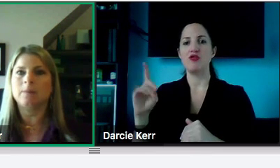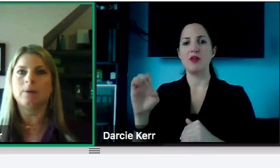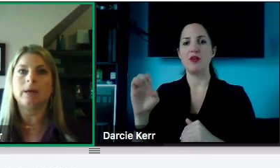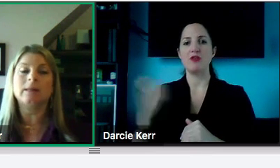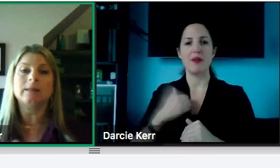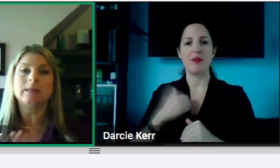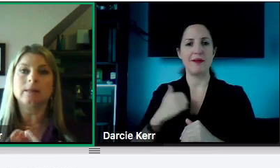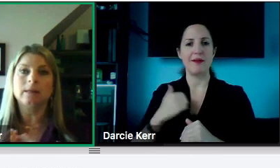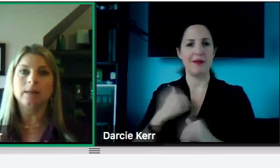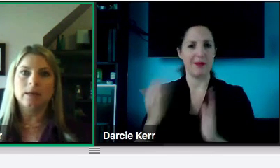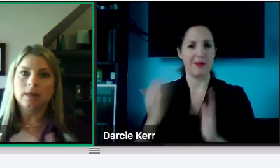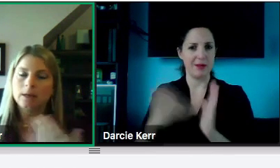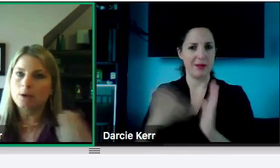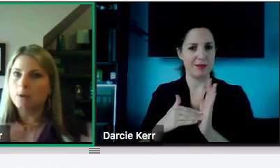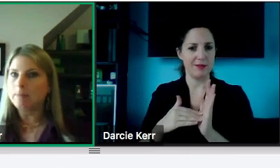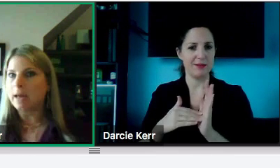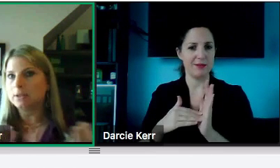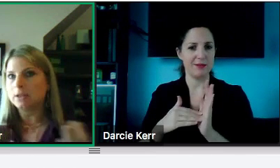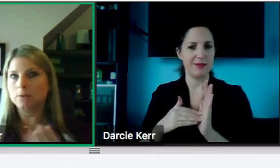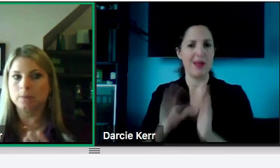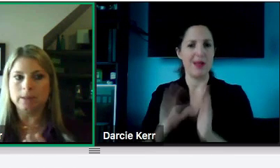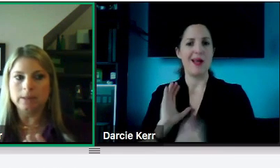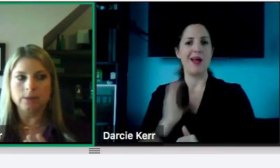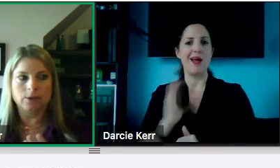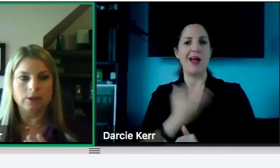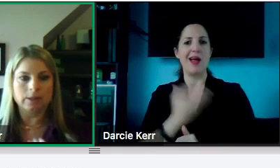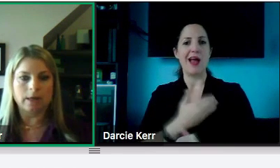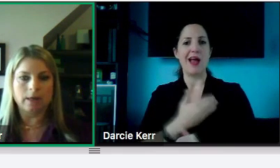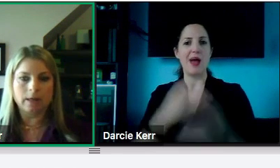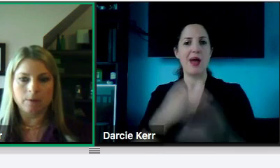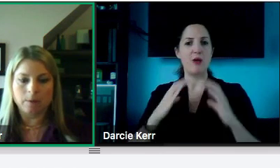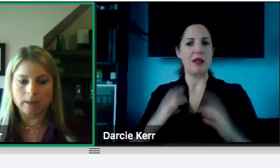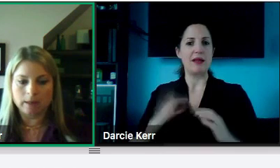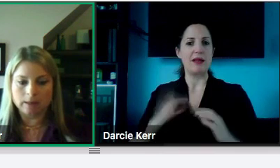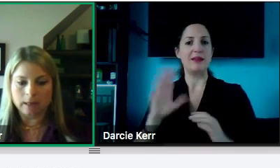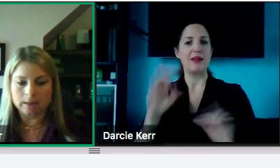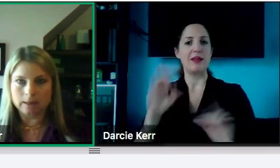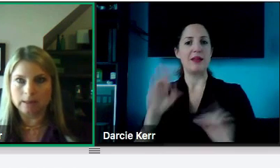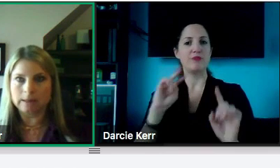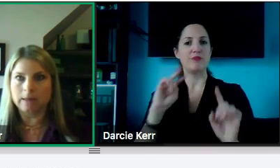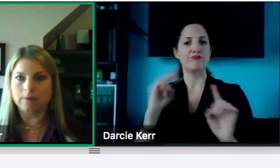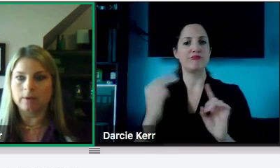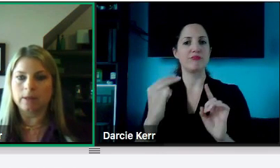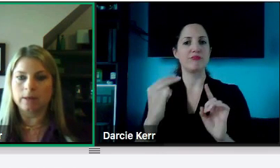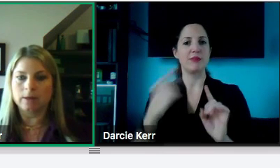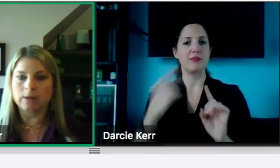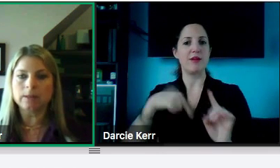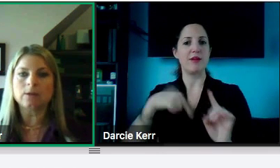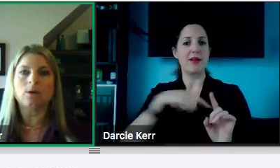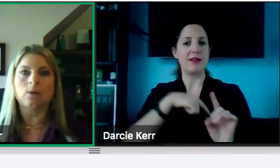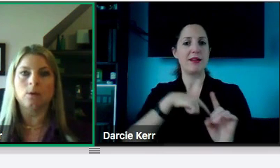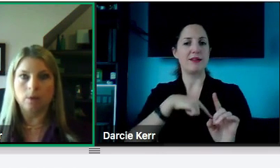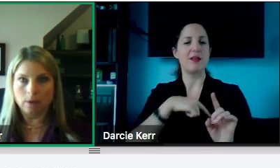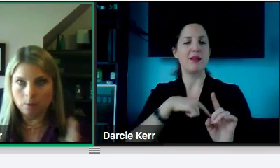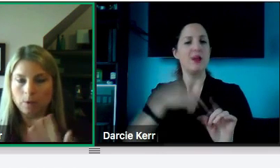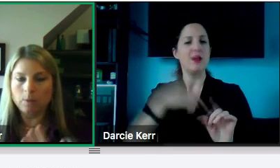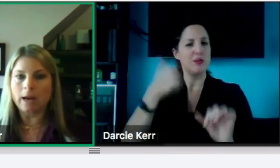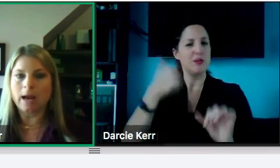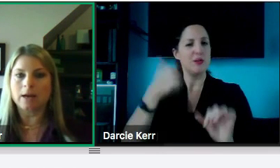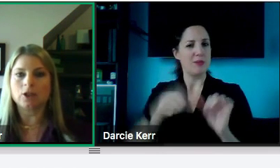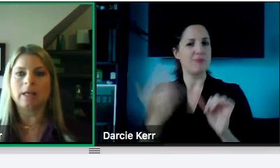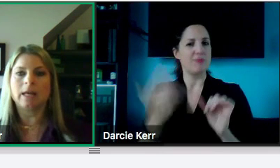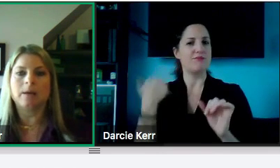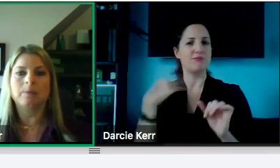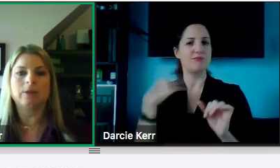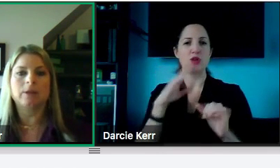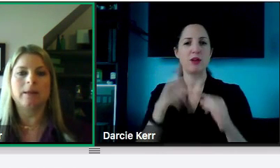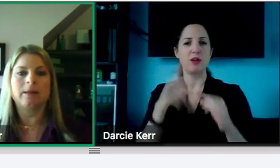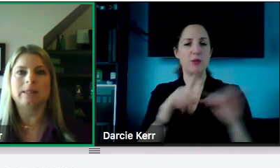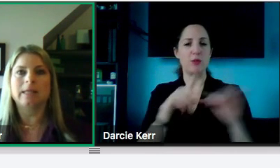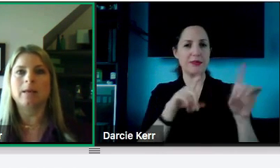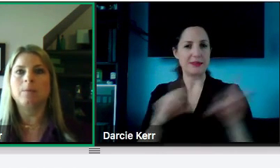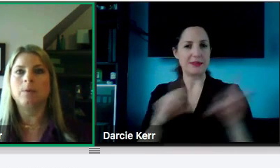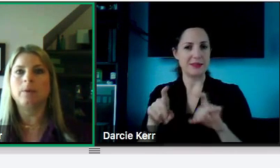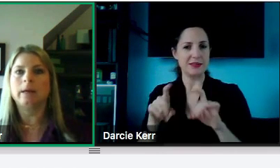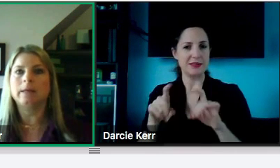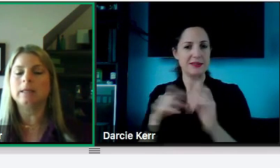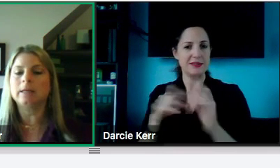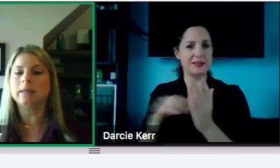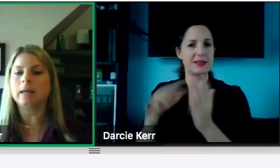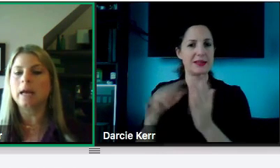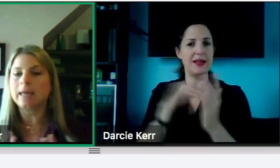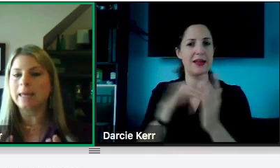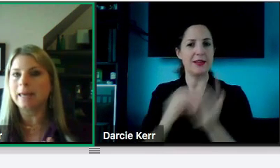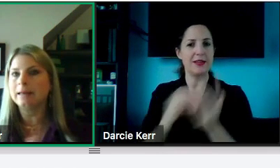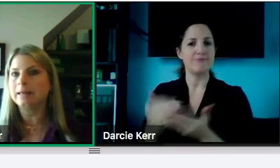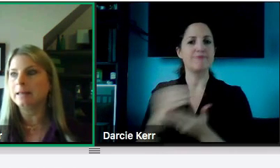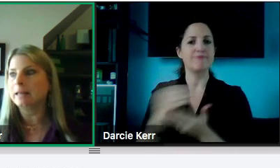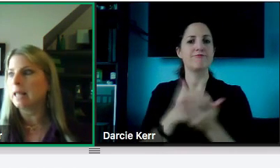to say about us? Going back to the research study that we conducted several years ago, we were actually able to get this